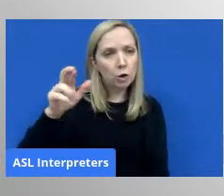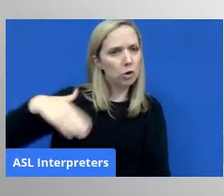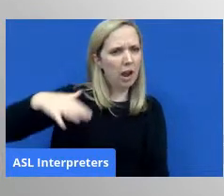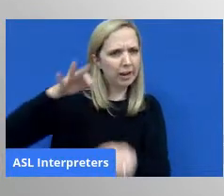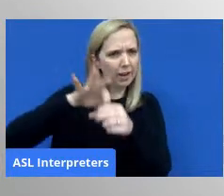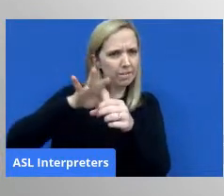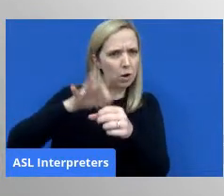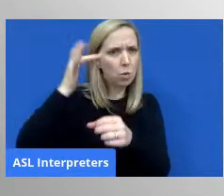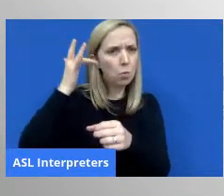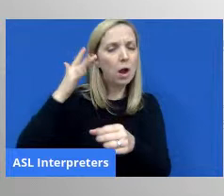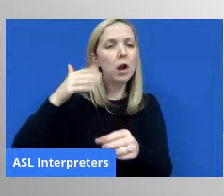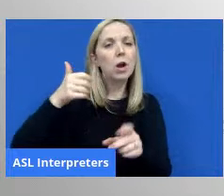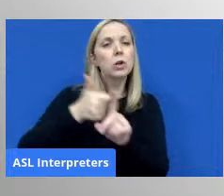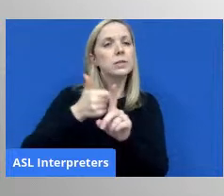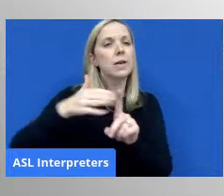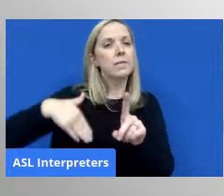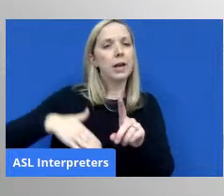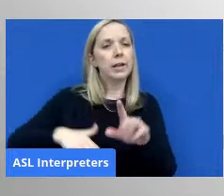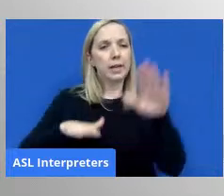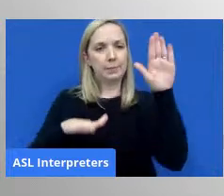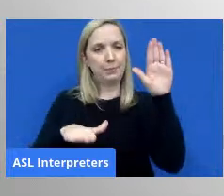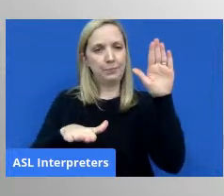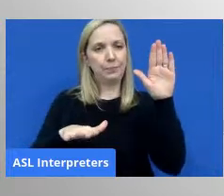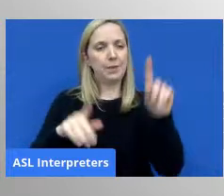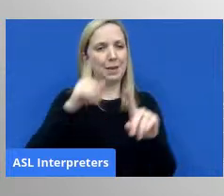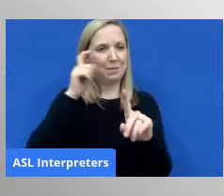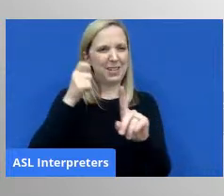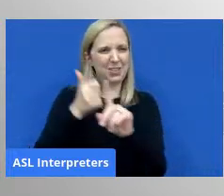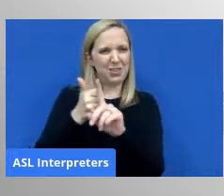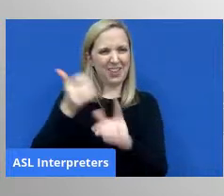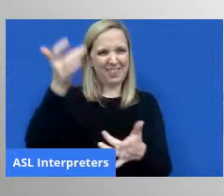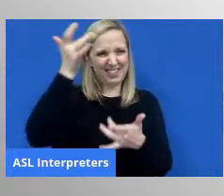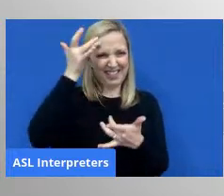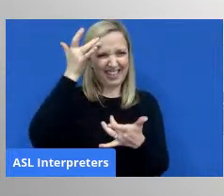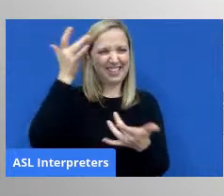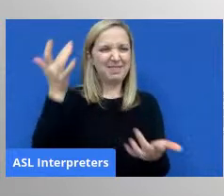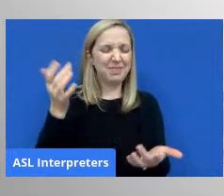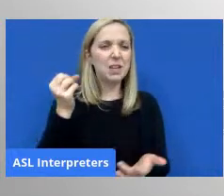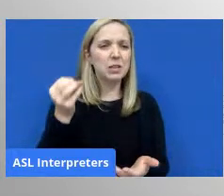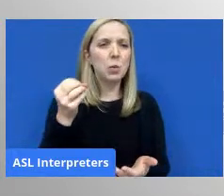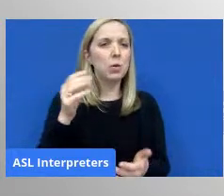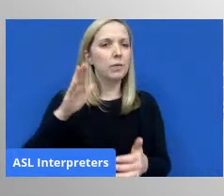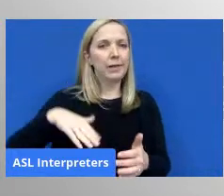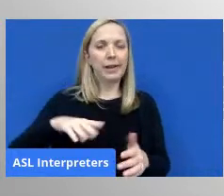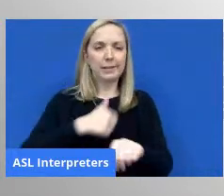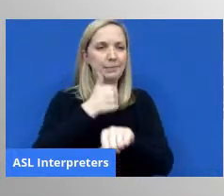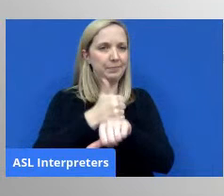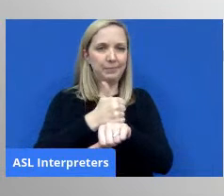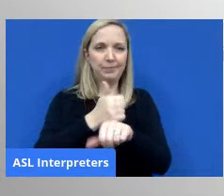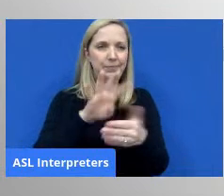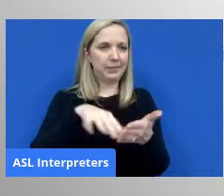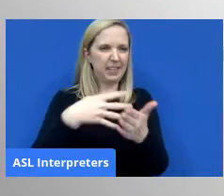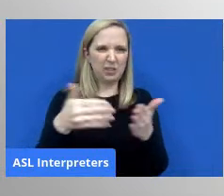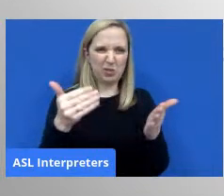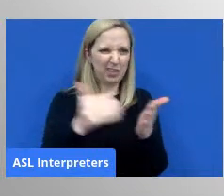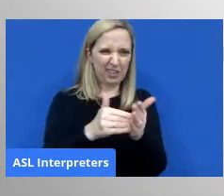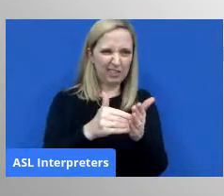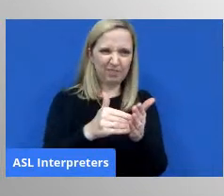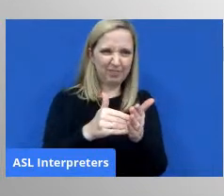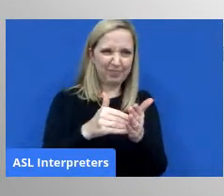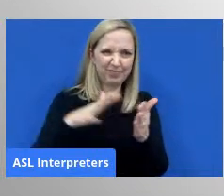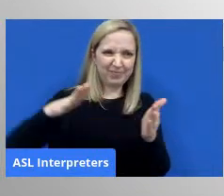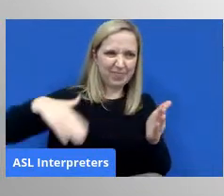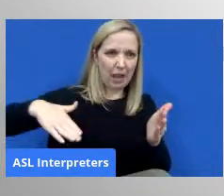with the clerk of court due to illness. And we have not been able to get that rearranged, rescheduled yet, but are in